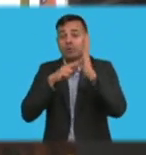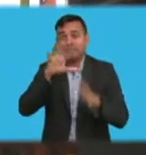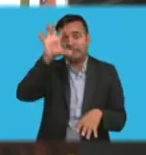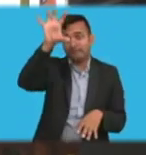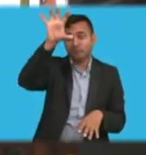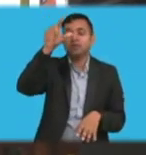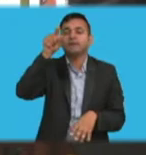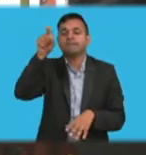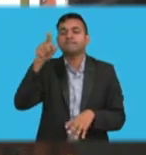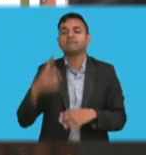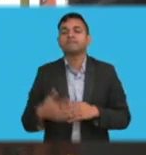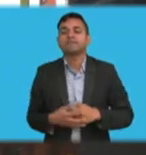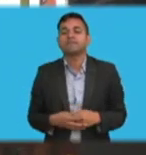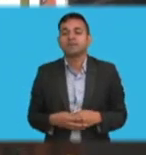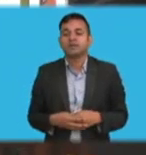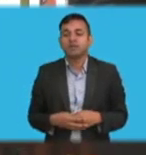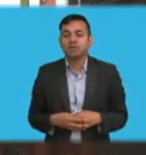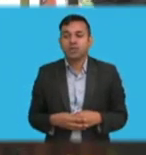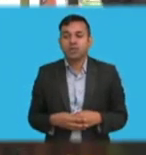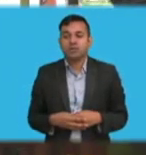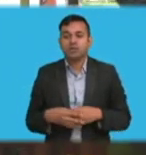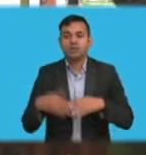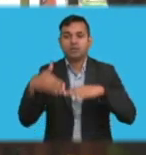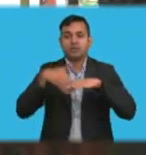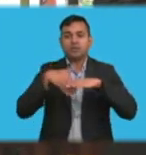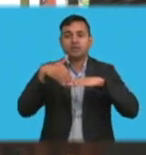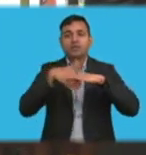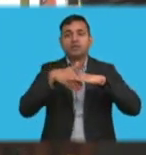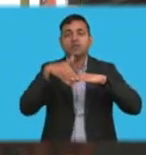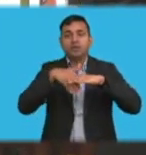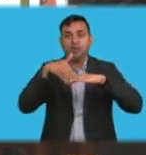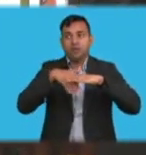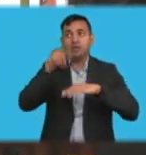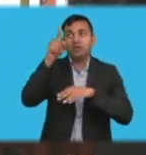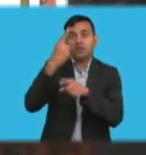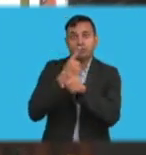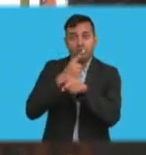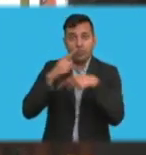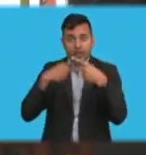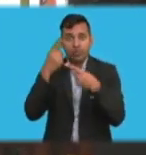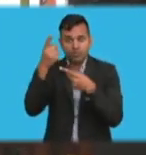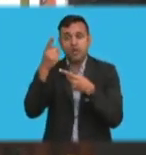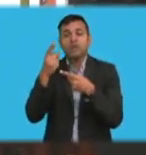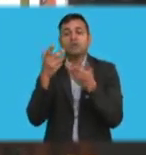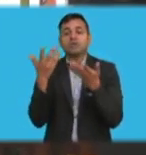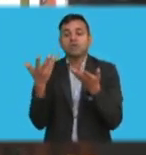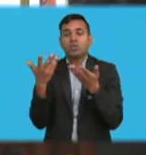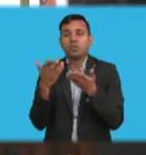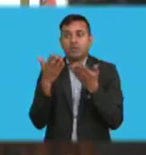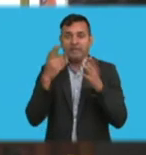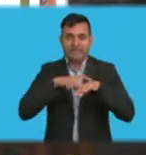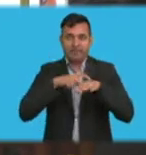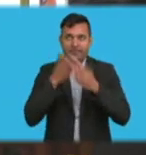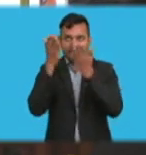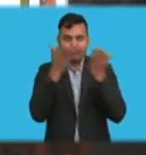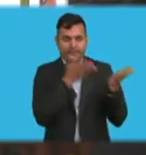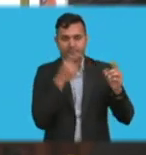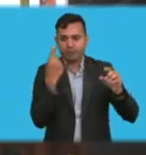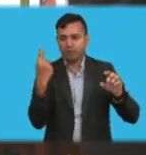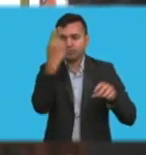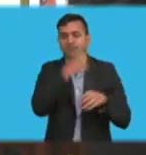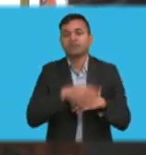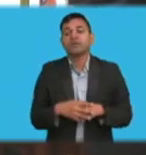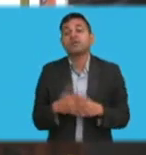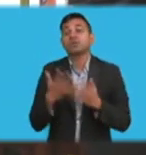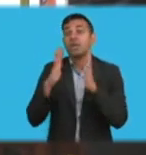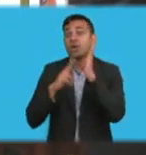designated drainage schemes, Madam Speaker. In the Northern Division, so far, we have approved 23 areas for drainage work. Out of